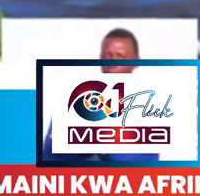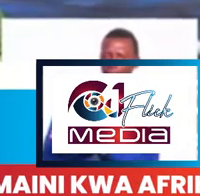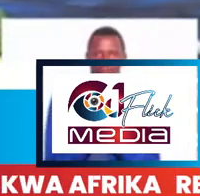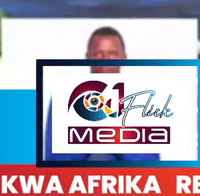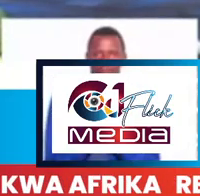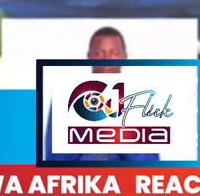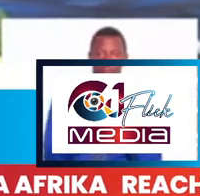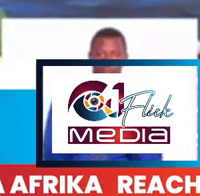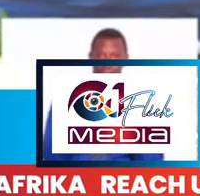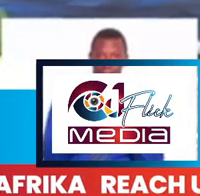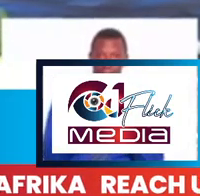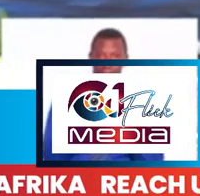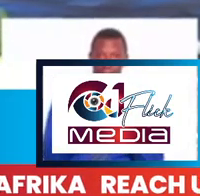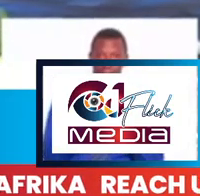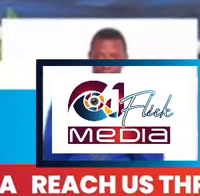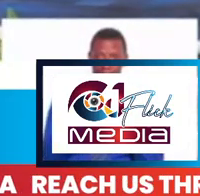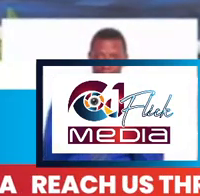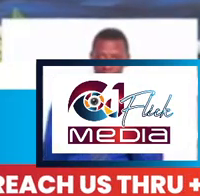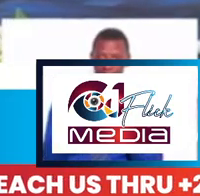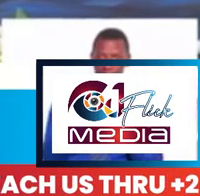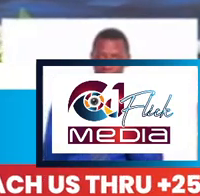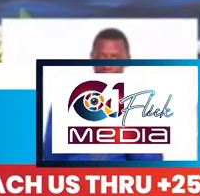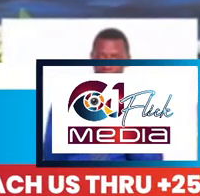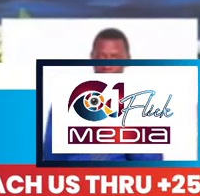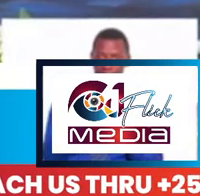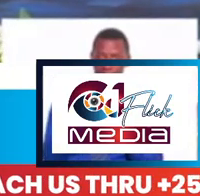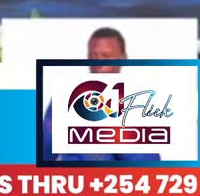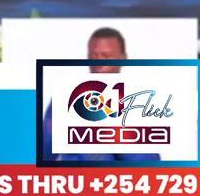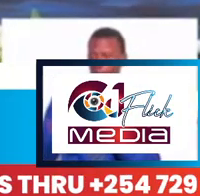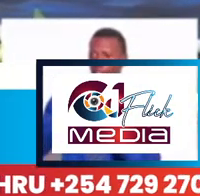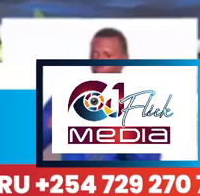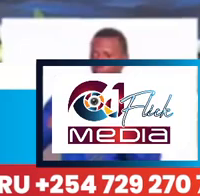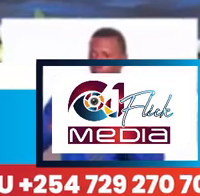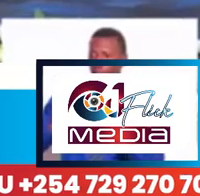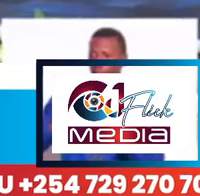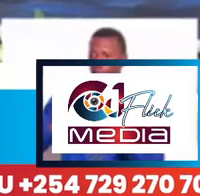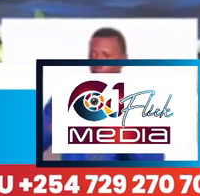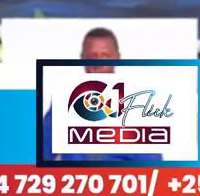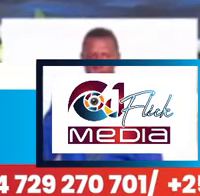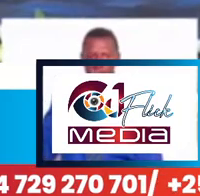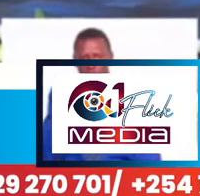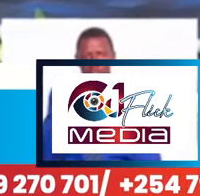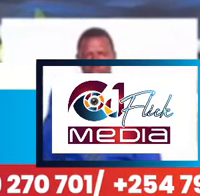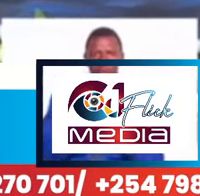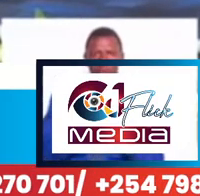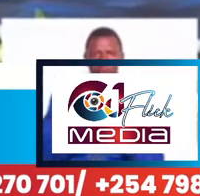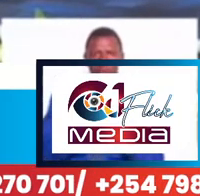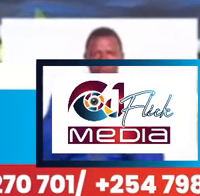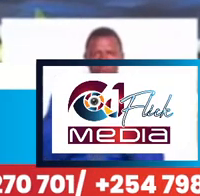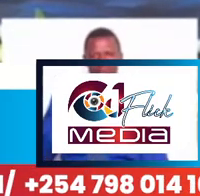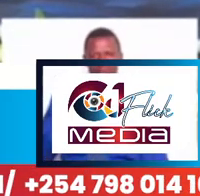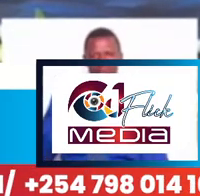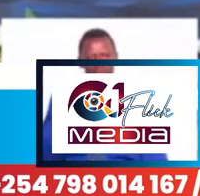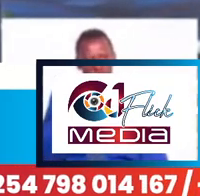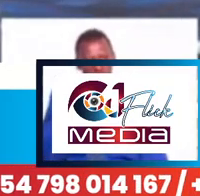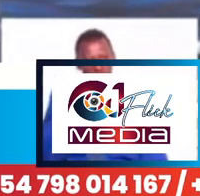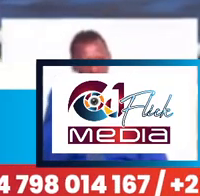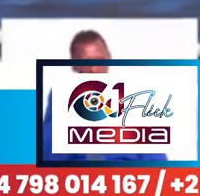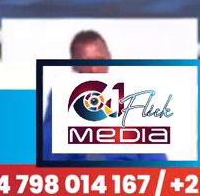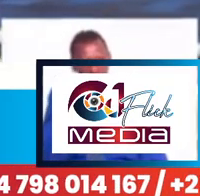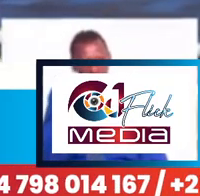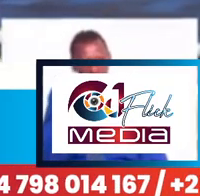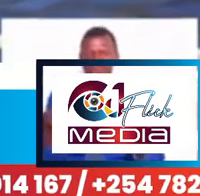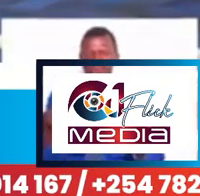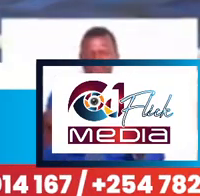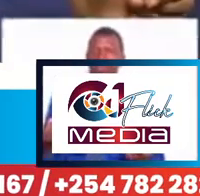someone, when they are shouting at you, he say, yes, good. Shout even more.